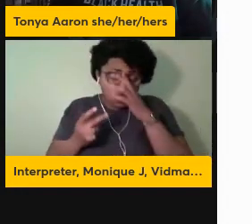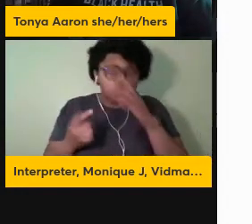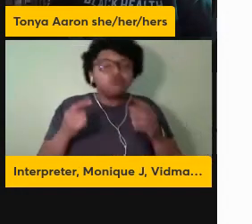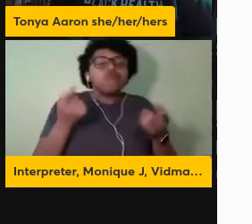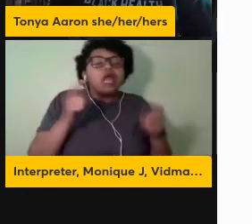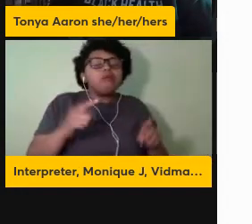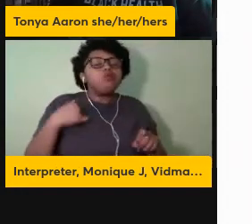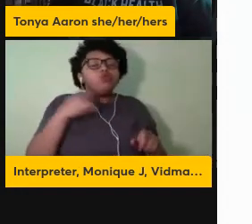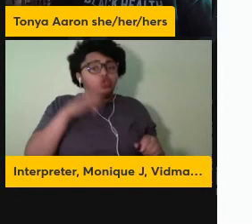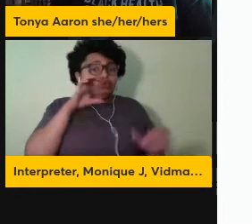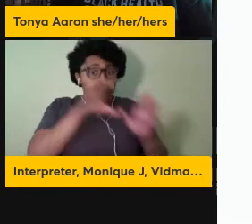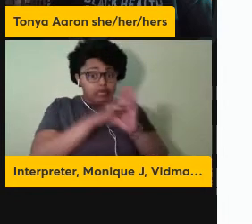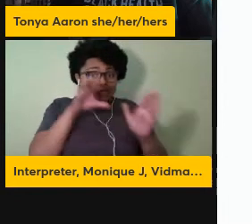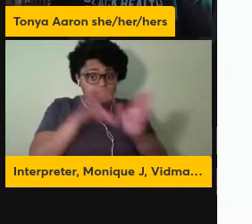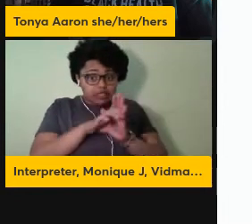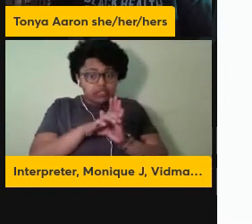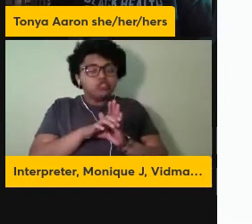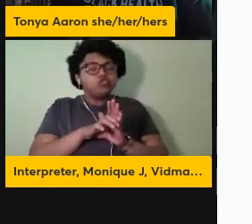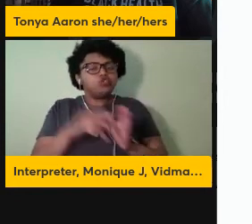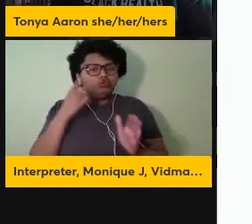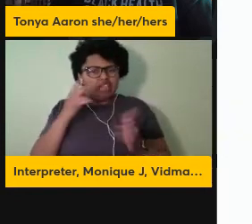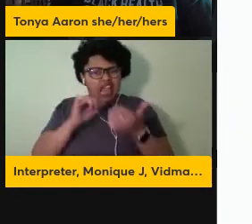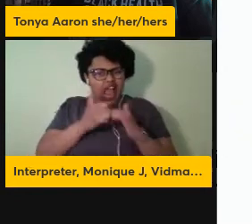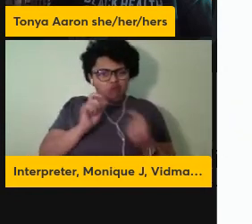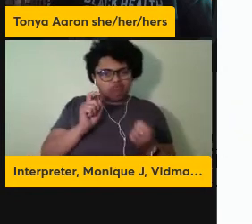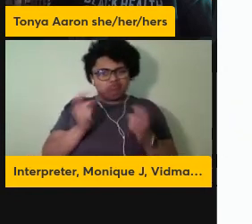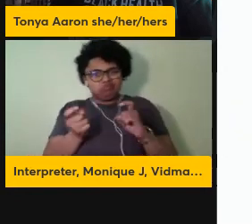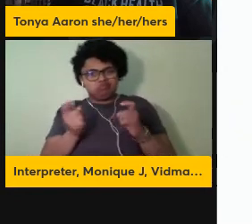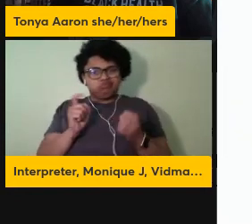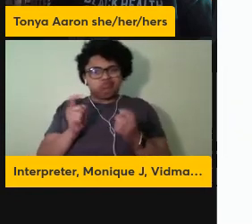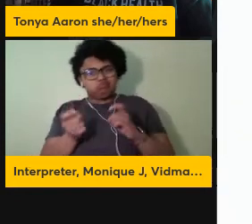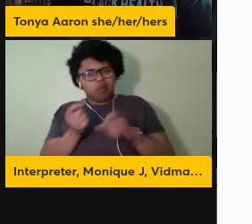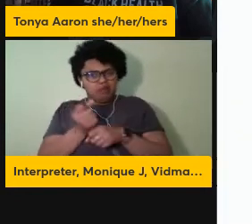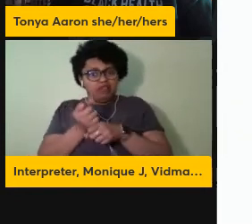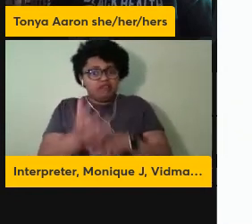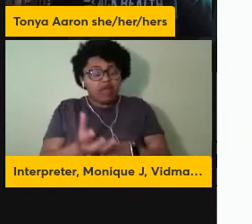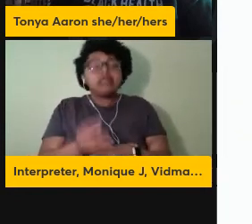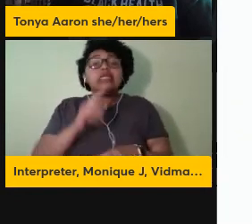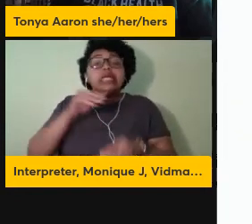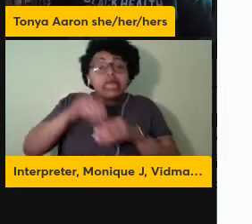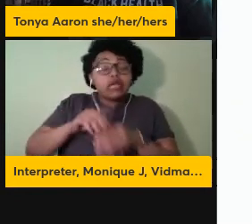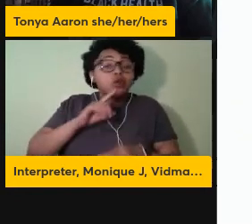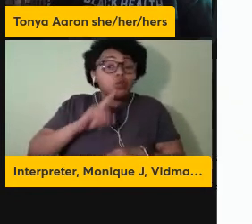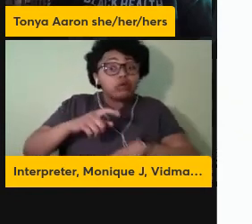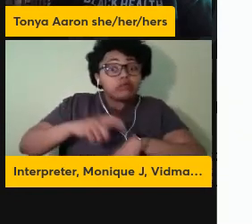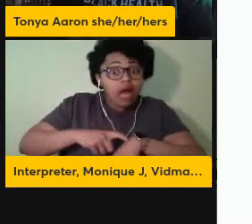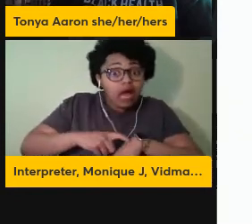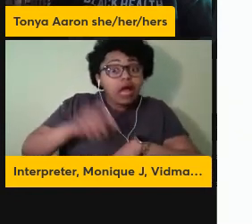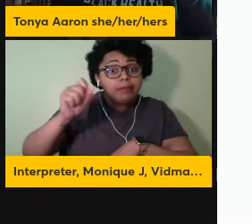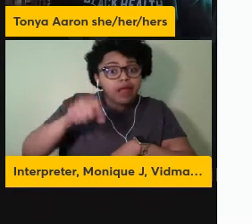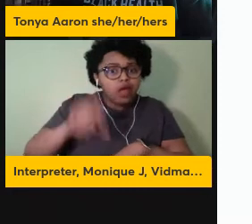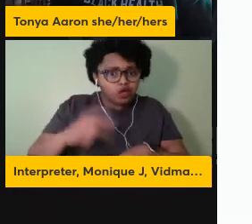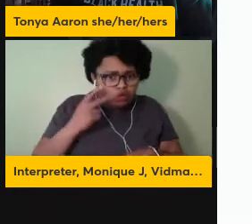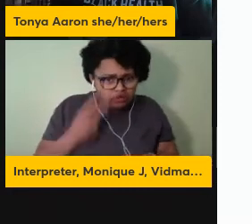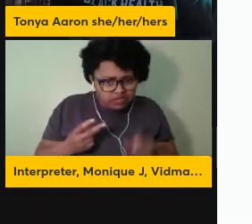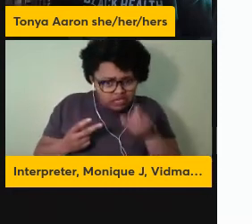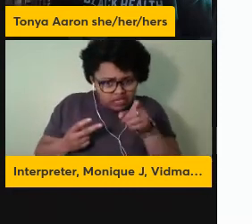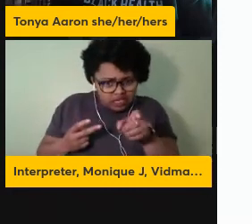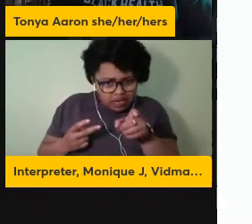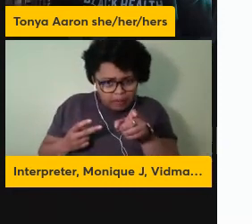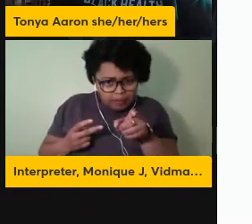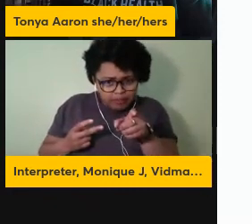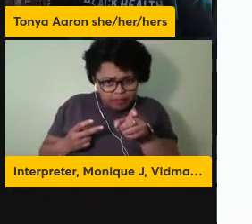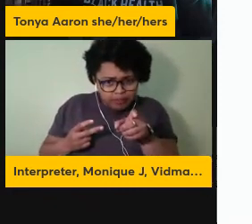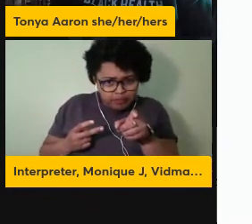to see the effect of TNF-alpha on ASCs in the bone marrow in real time. So here we have mice with the vasculature